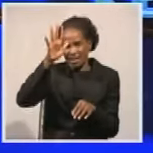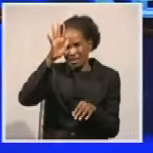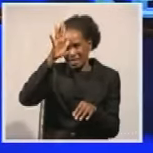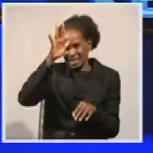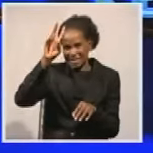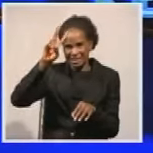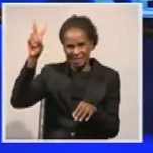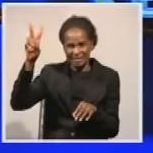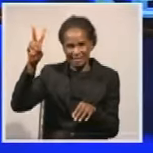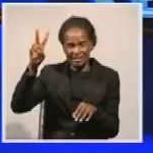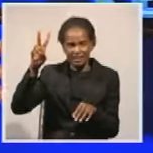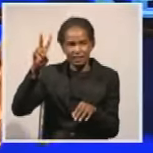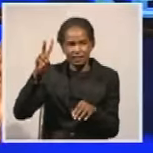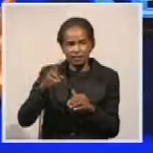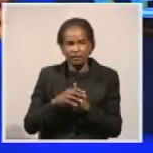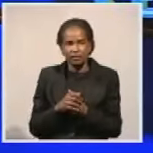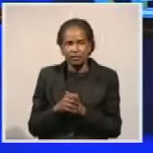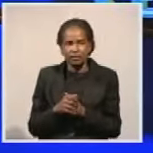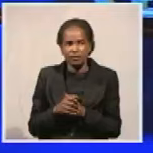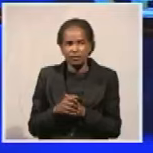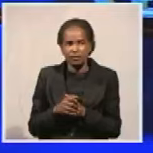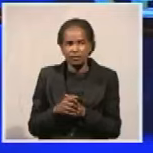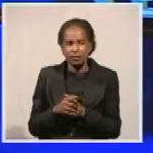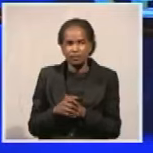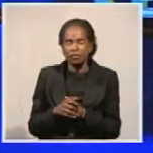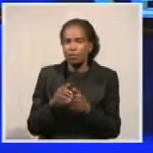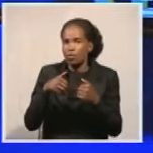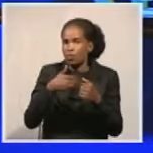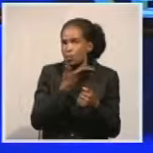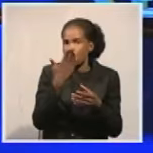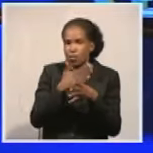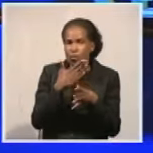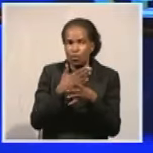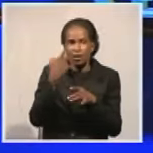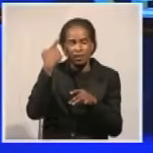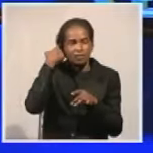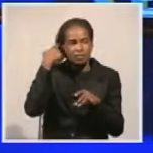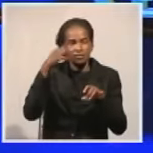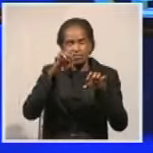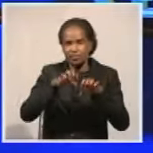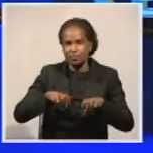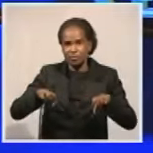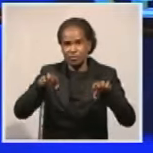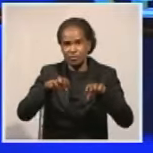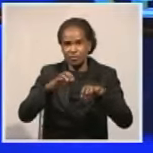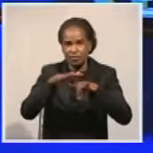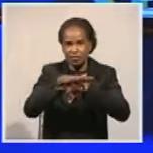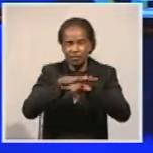whatnot, they all just went into that ministry. Yes,